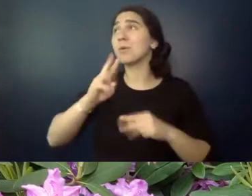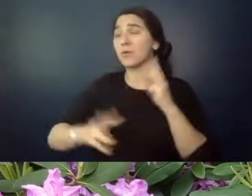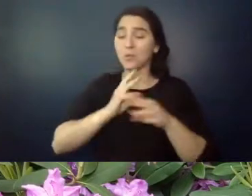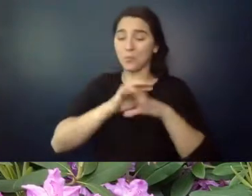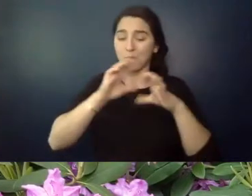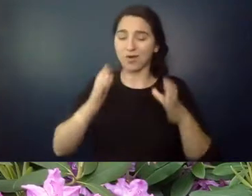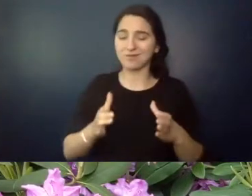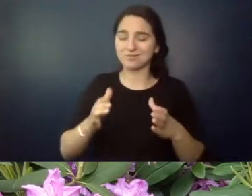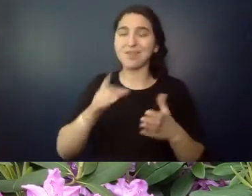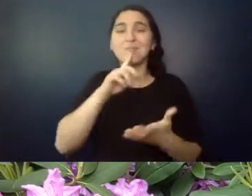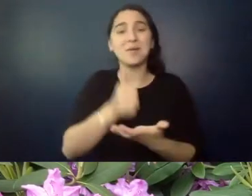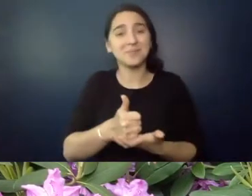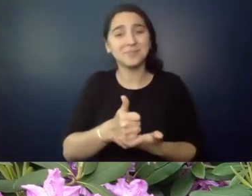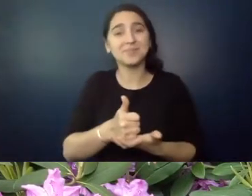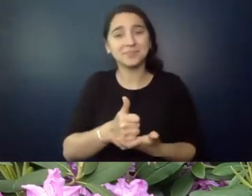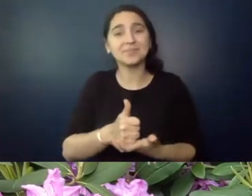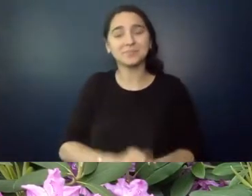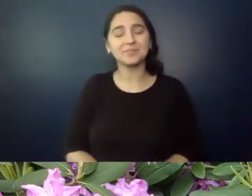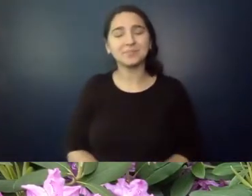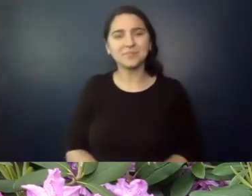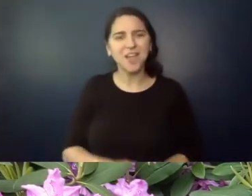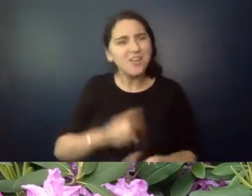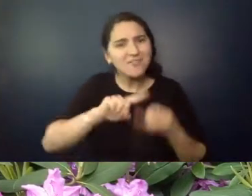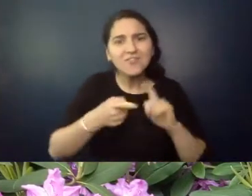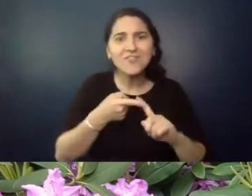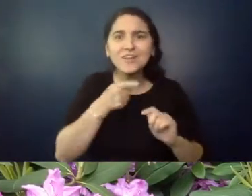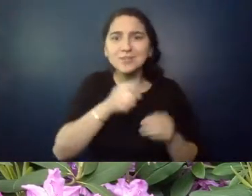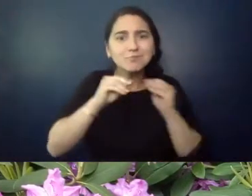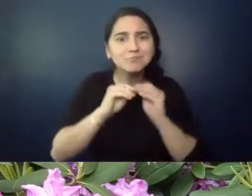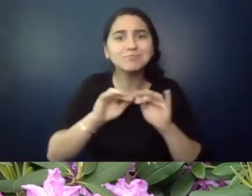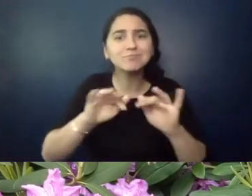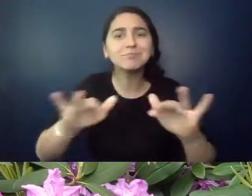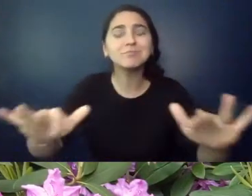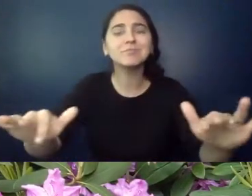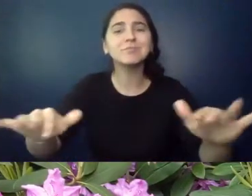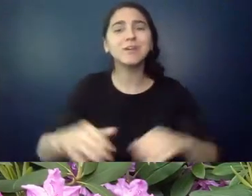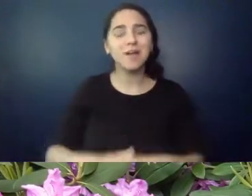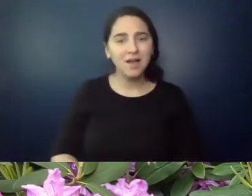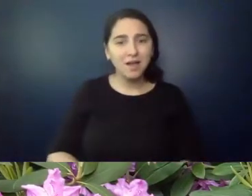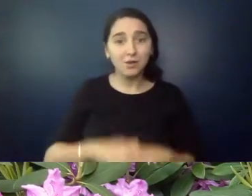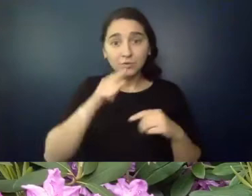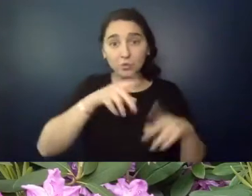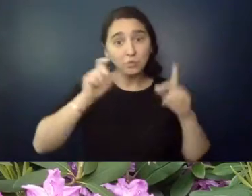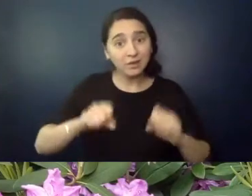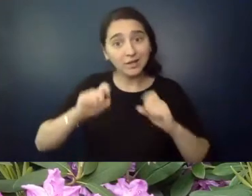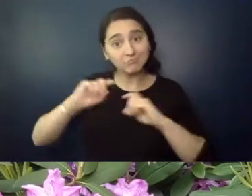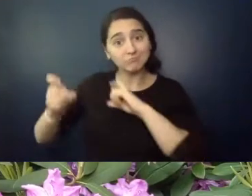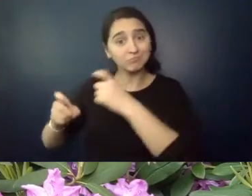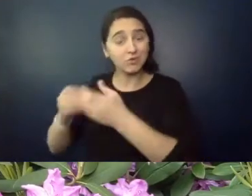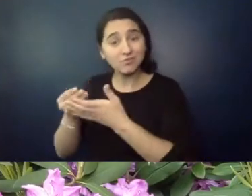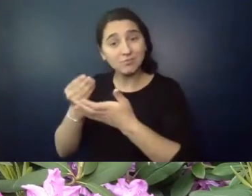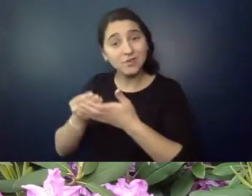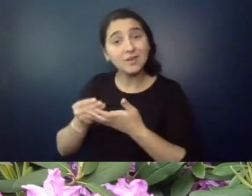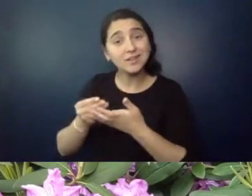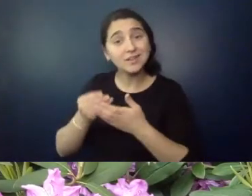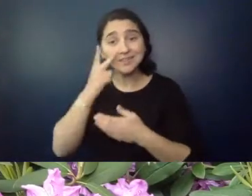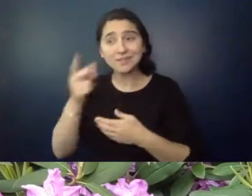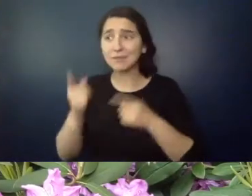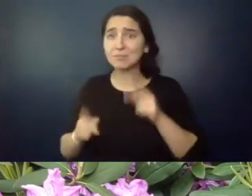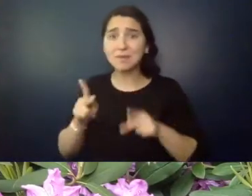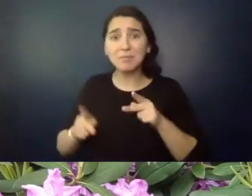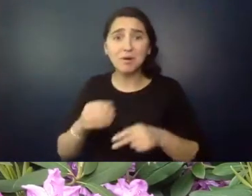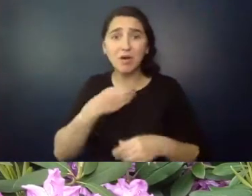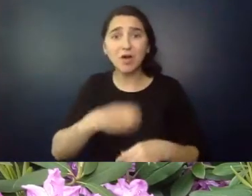Friends, as you go, share this meal by contributing to those who might otherwise go hungry in your community.